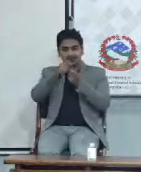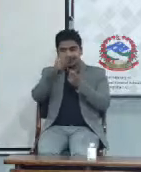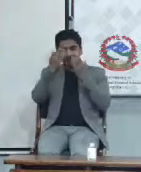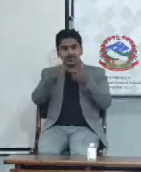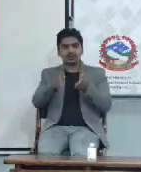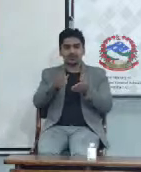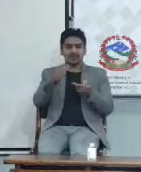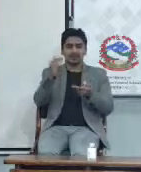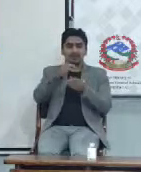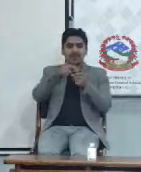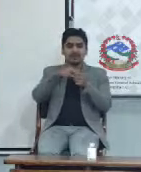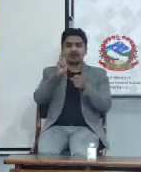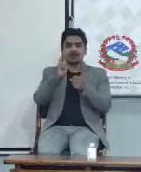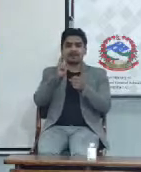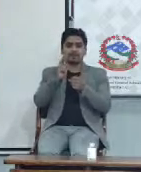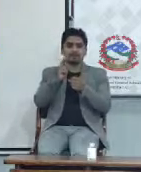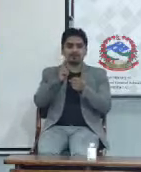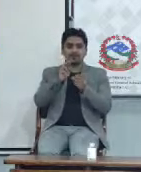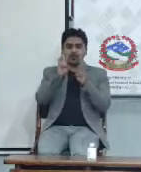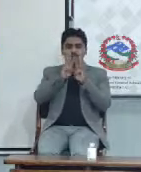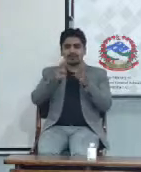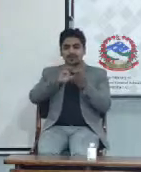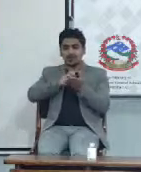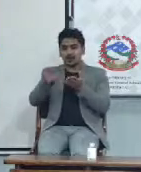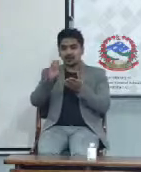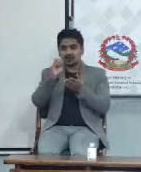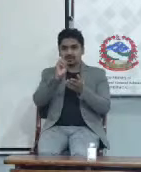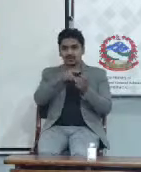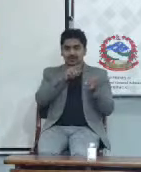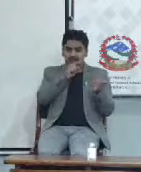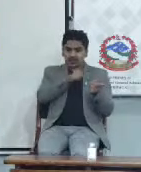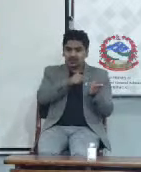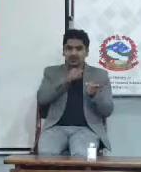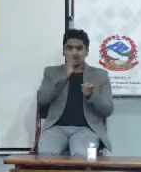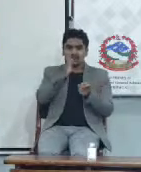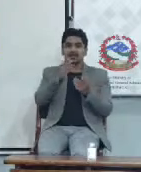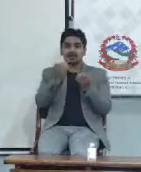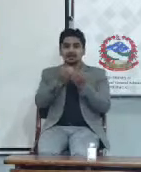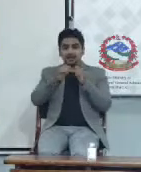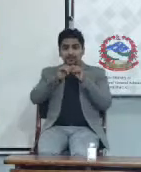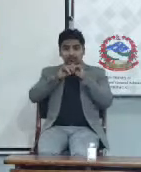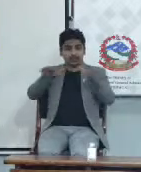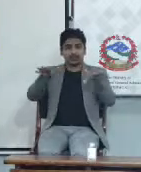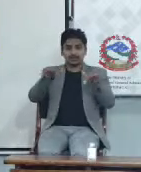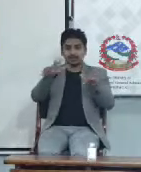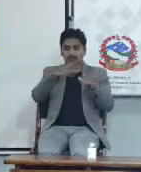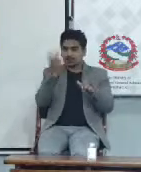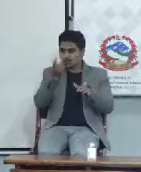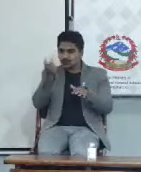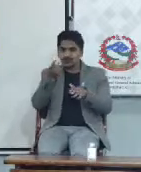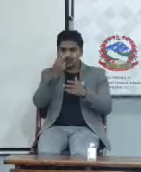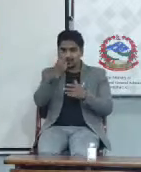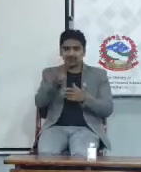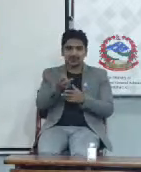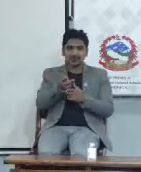the website. But when they released this press release, something that they wanted to hide, then it was even